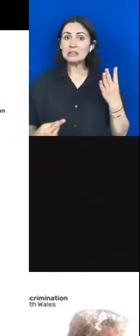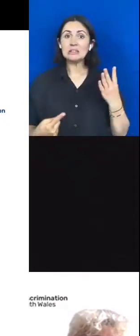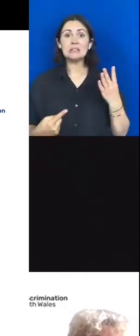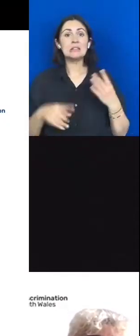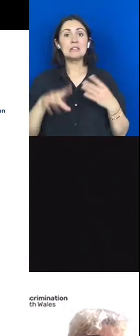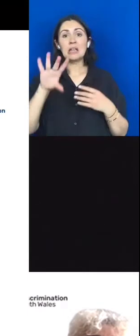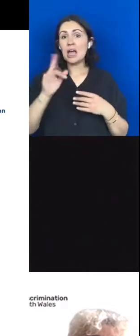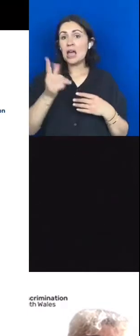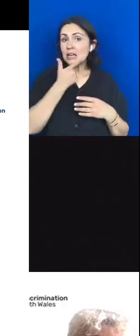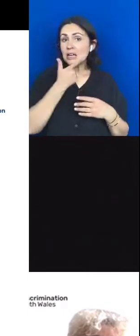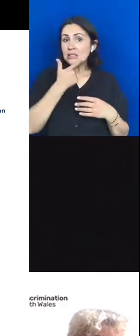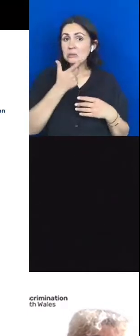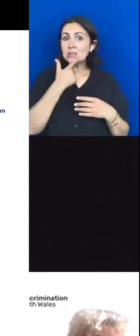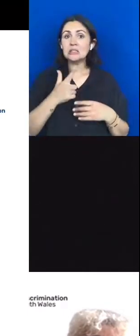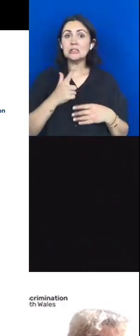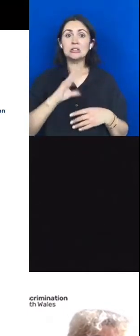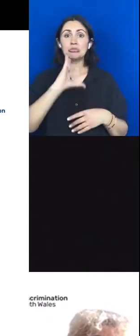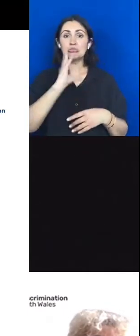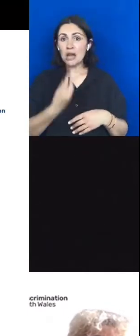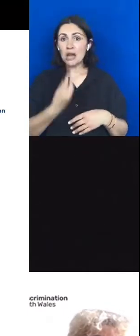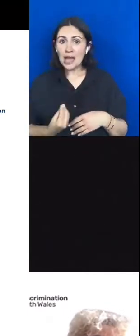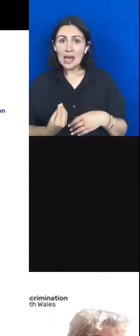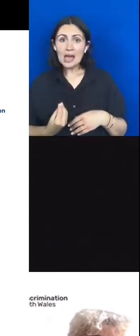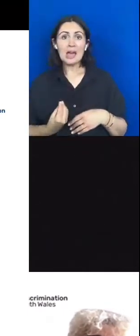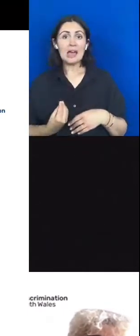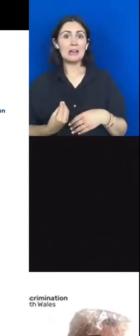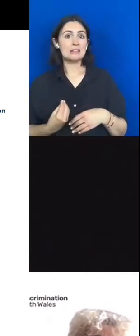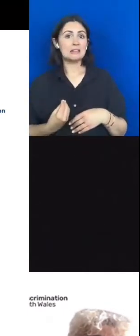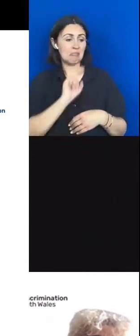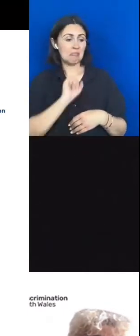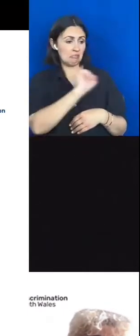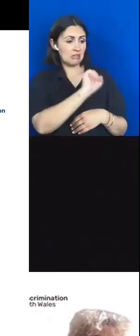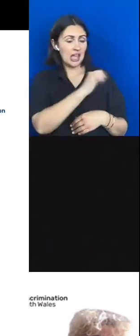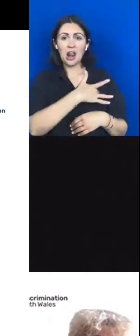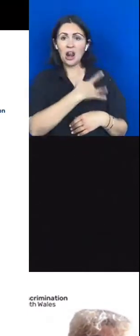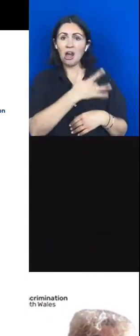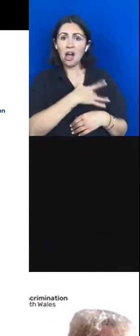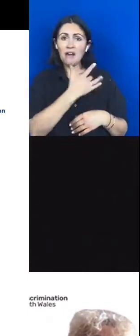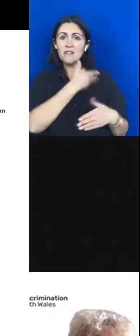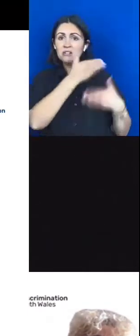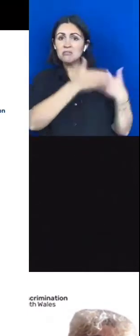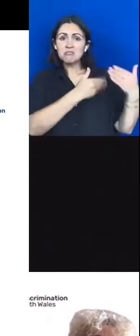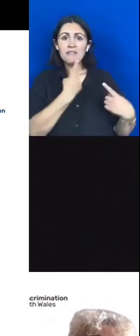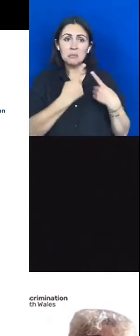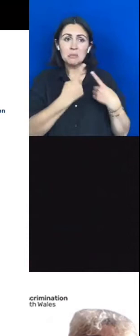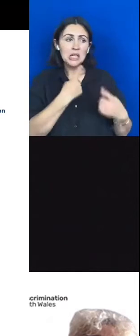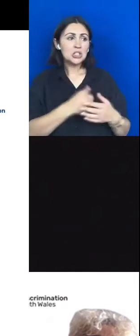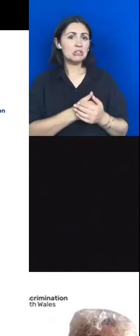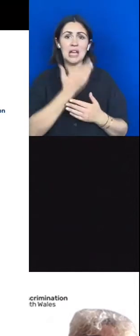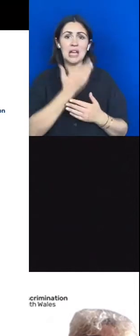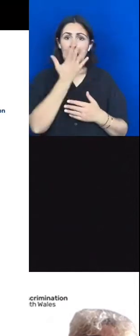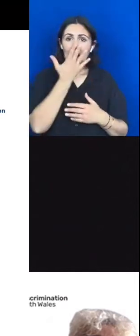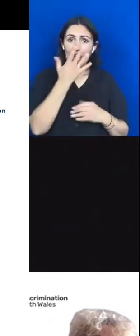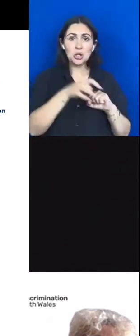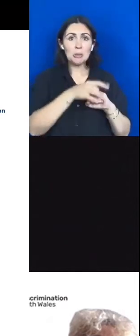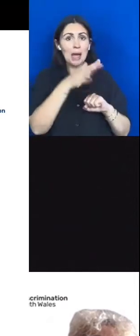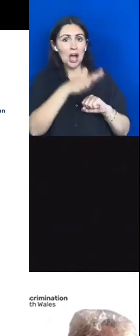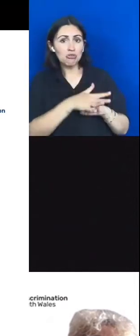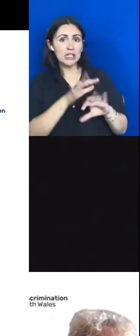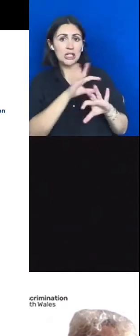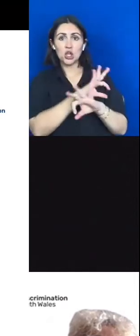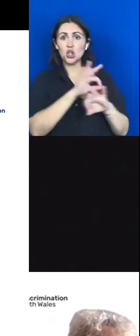disability, homosexuality, transgender status, carer's